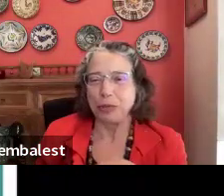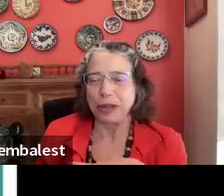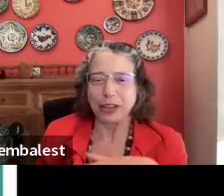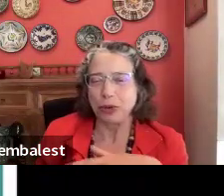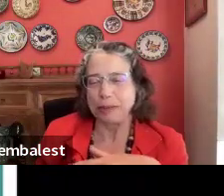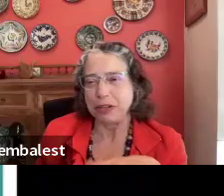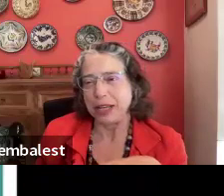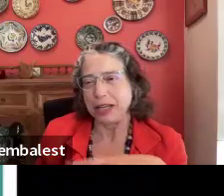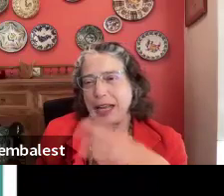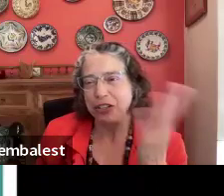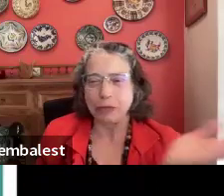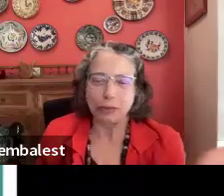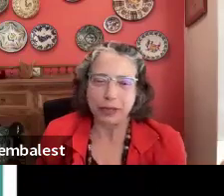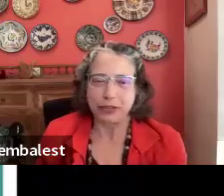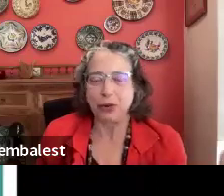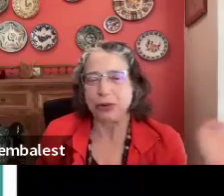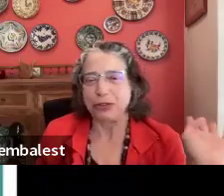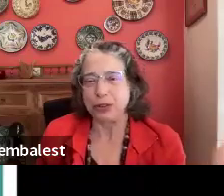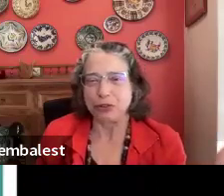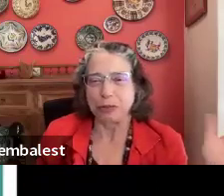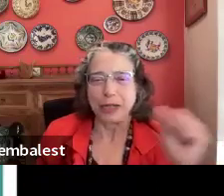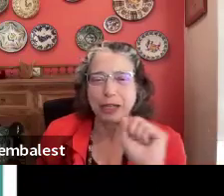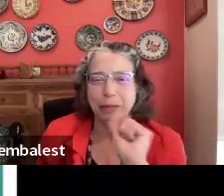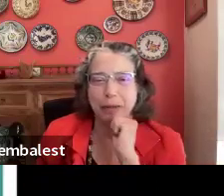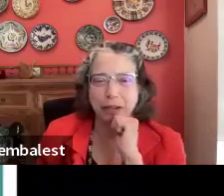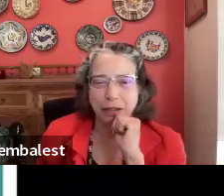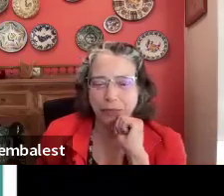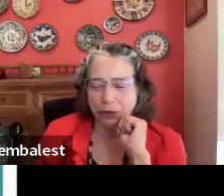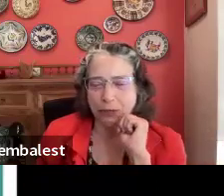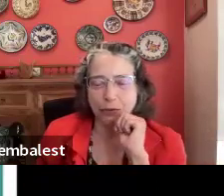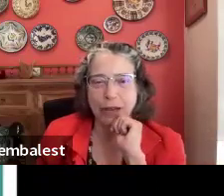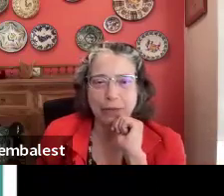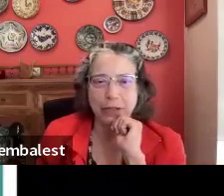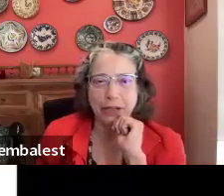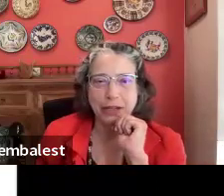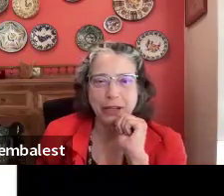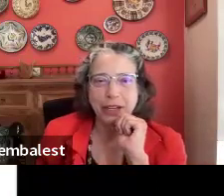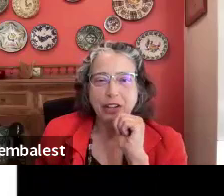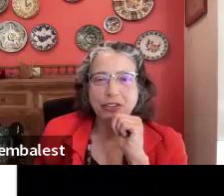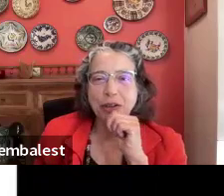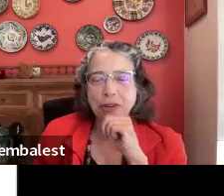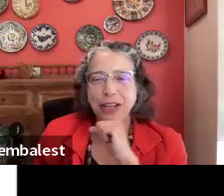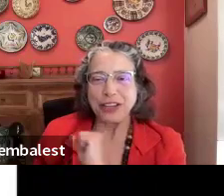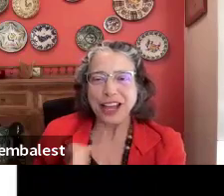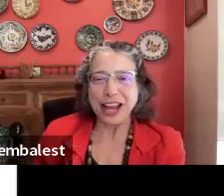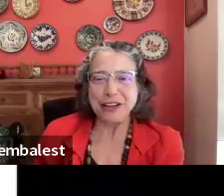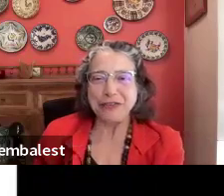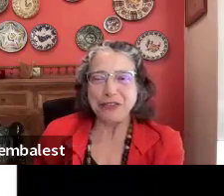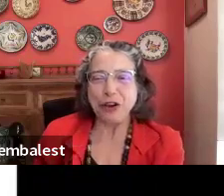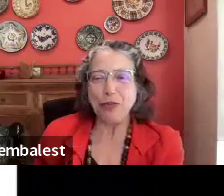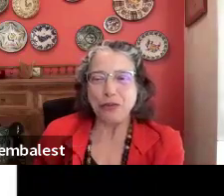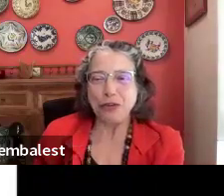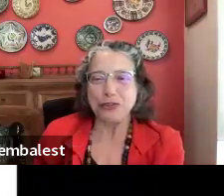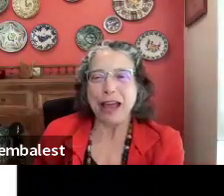I'm calling more like the website and the small plates or the social media. But enough with the food, Robin. So the kind